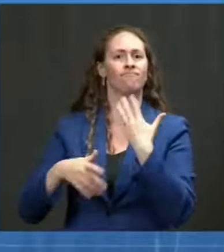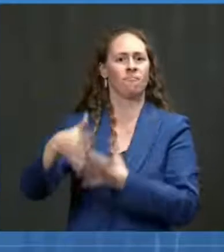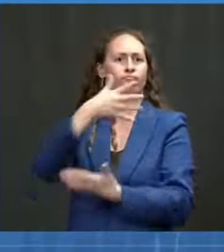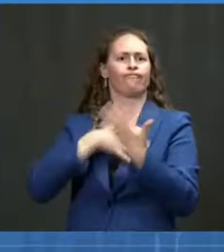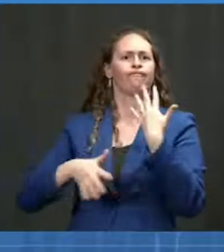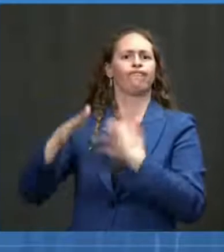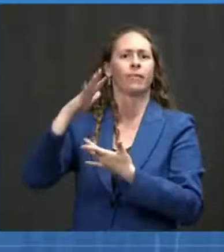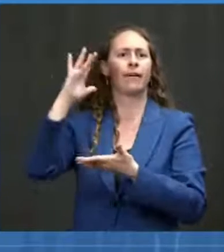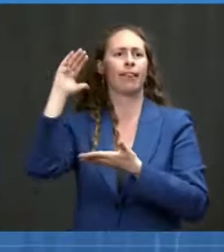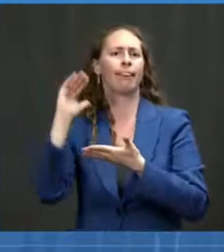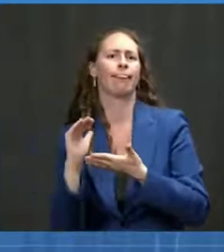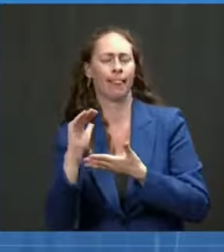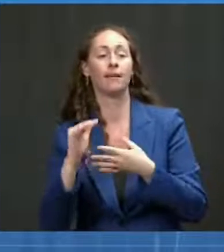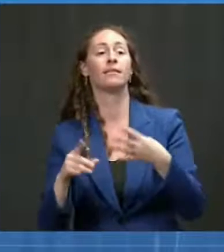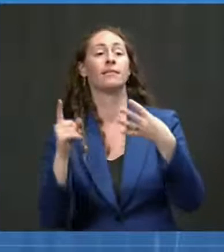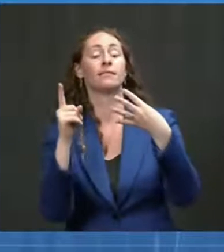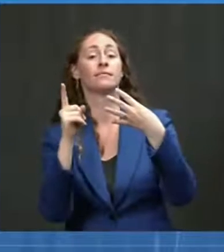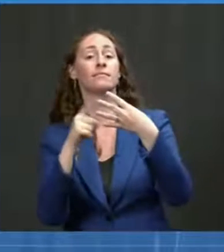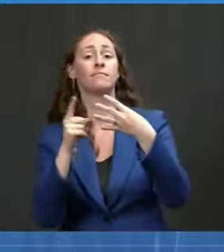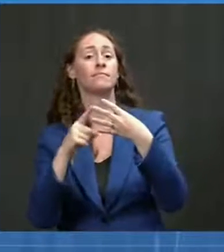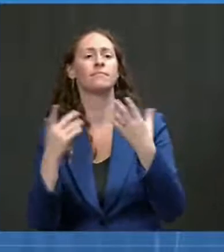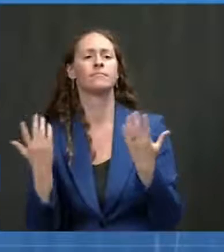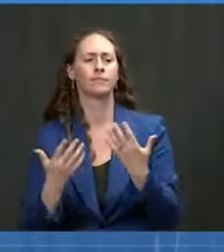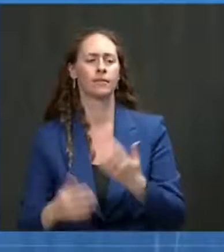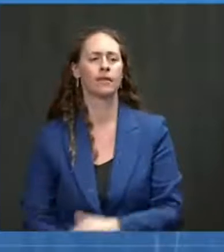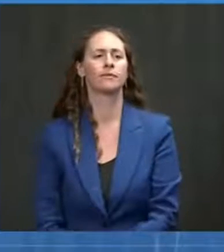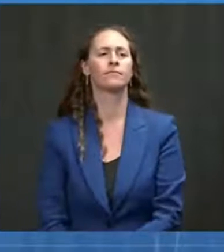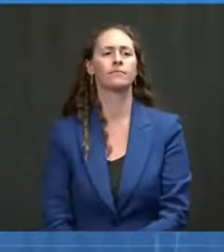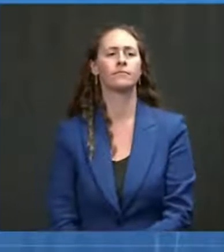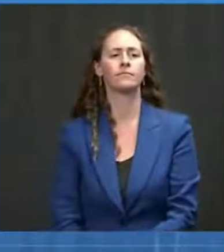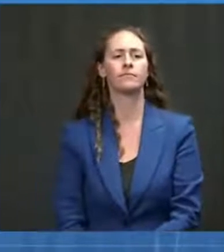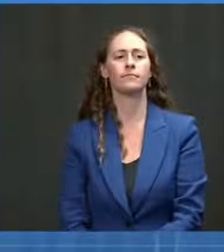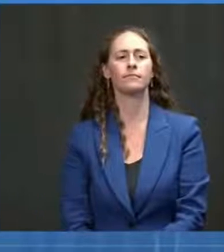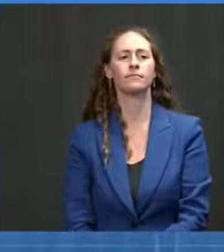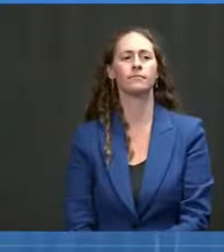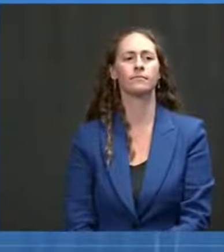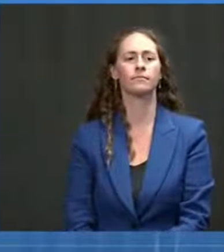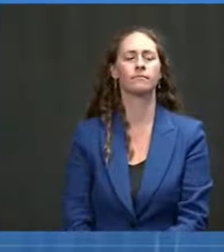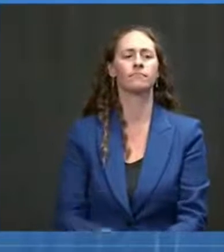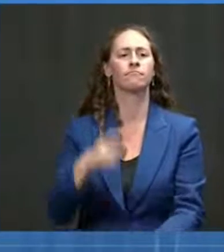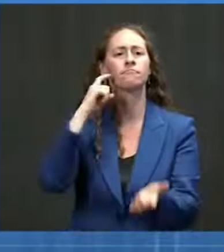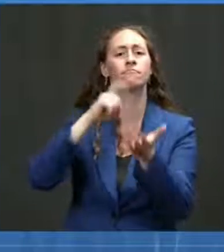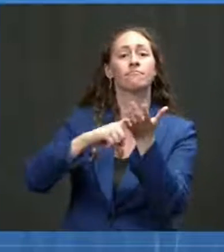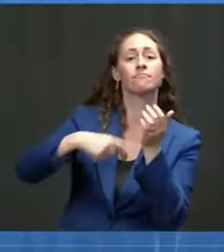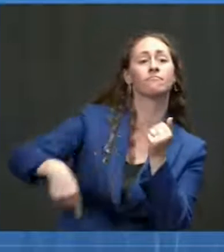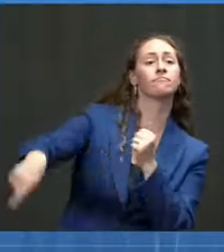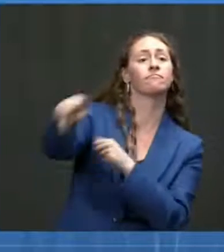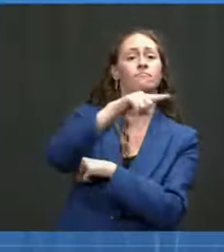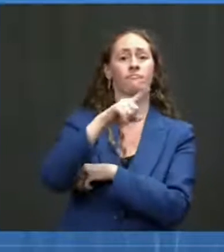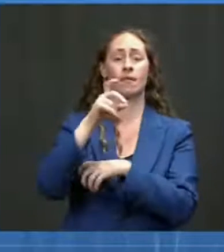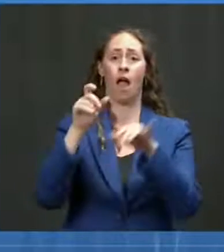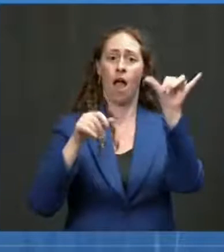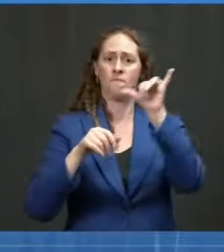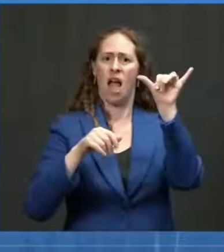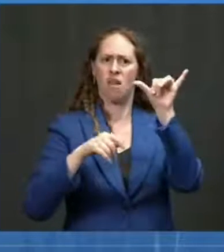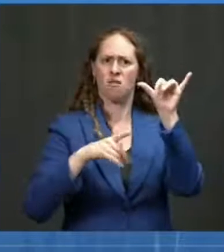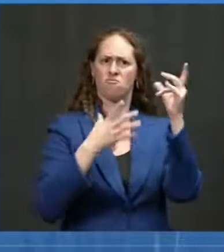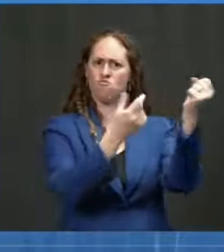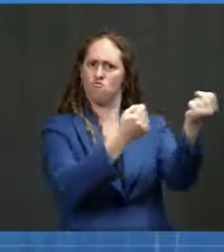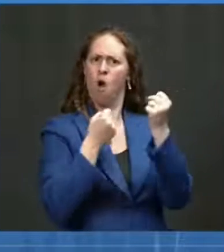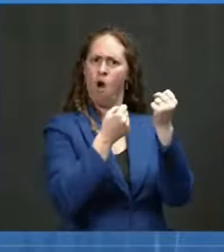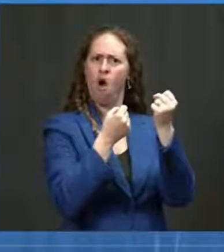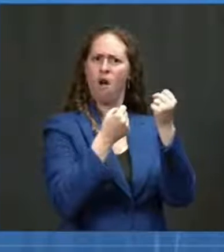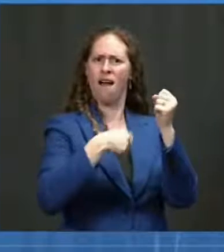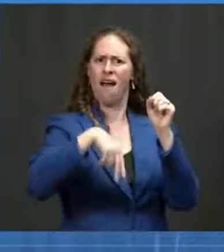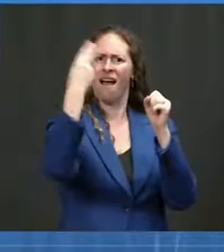of antibody are associated with higher levels of efficacy of the vaccine. Third, higher